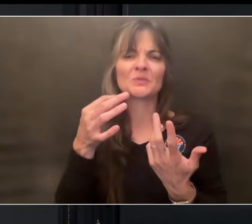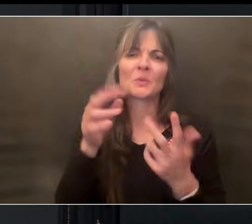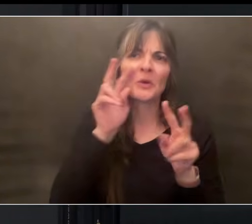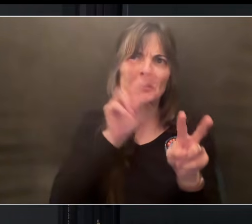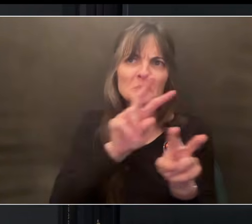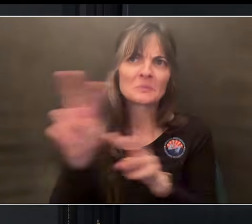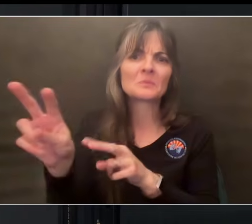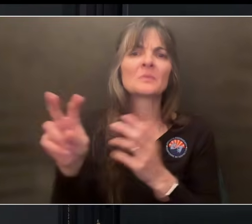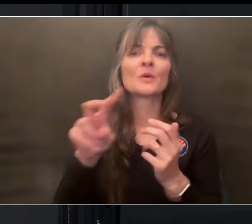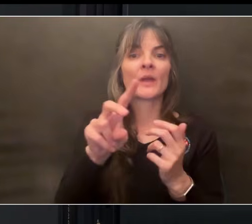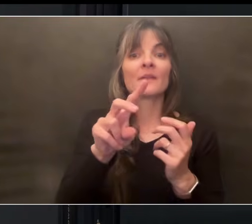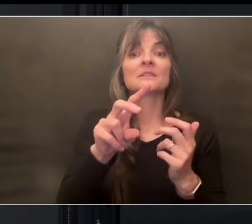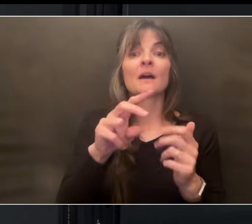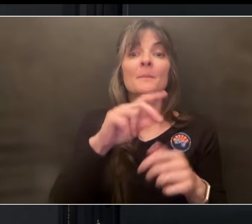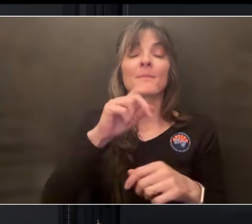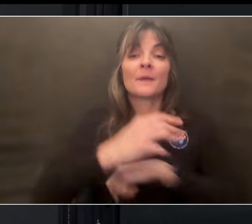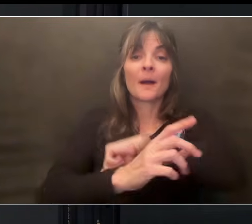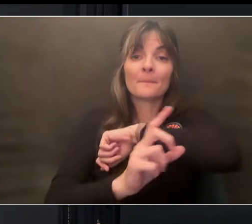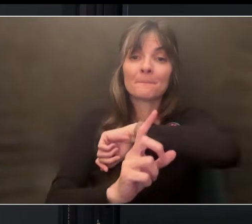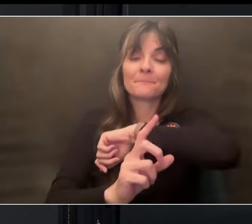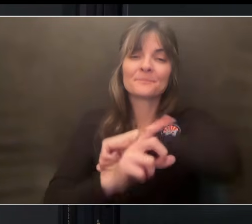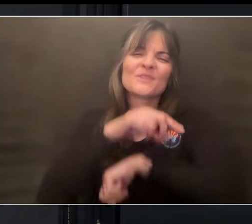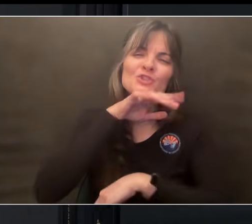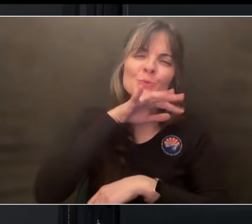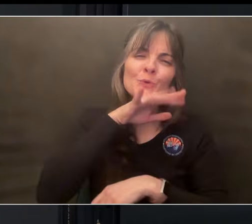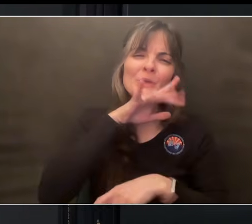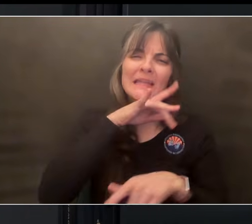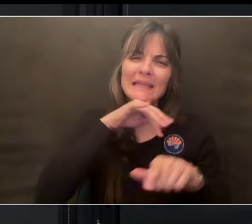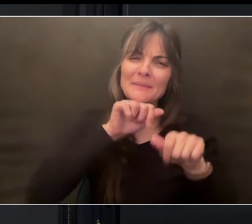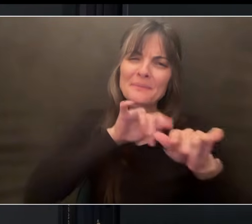some rock slides, closed some roads, some flooding.